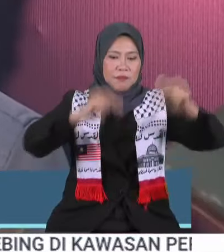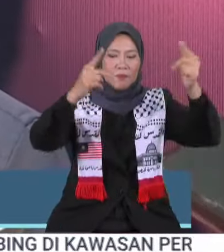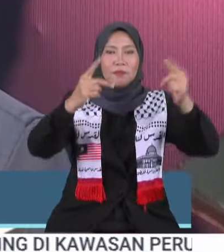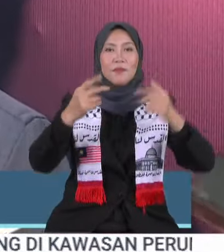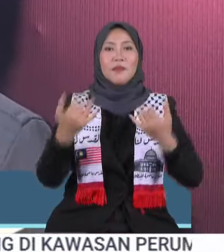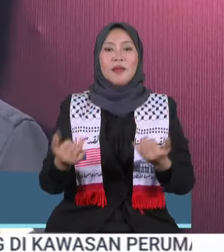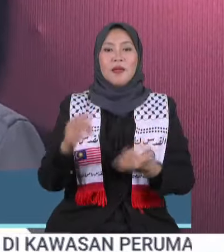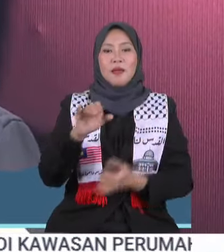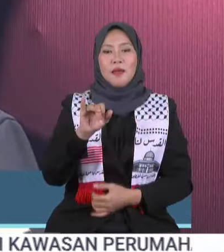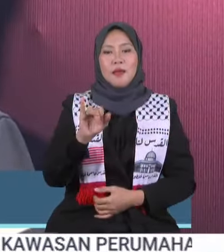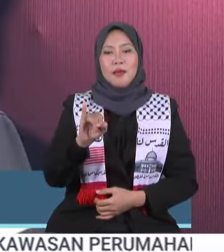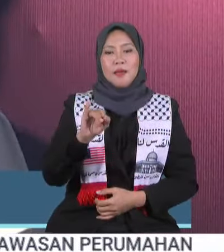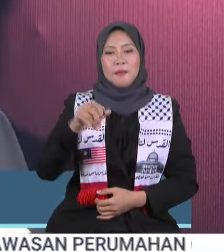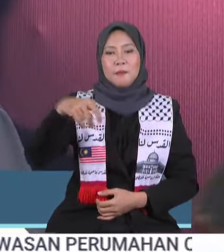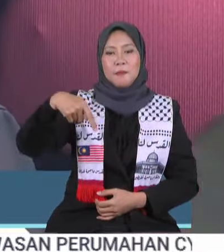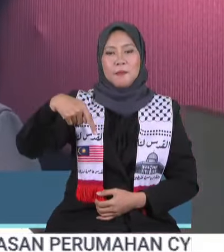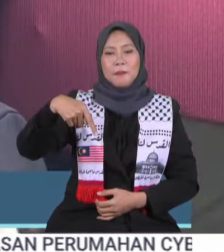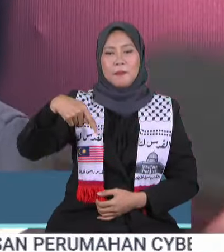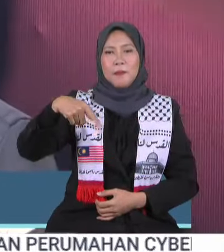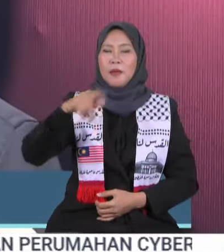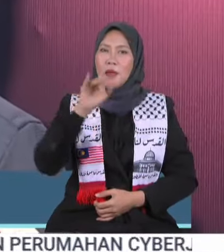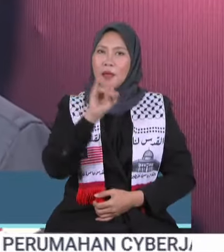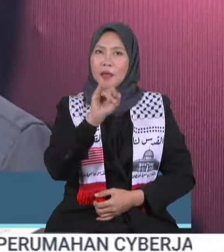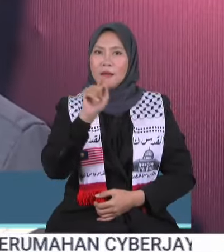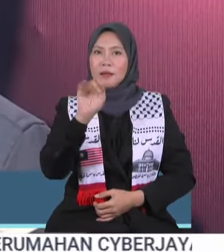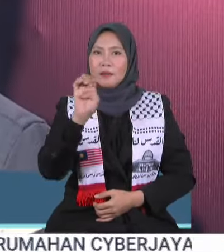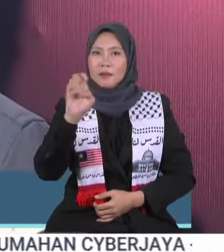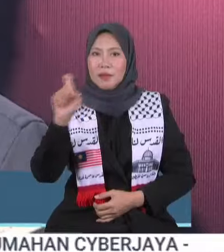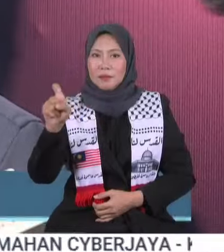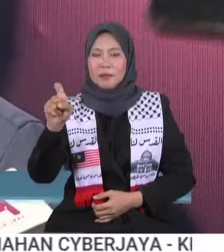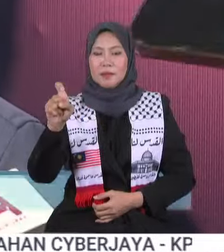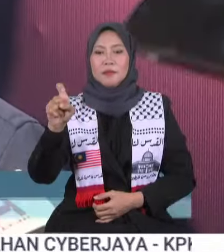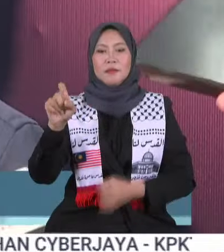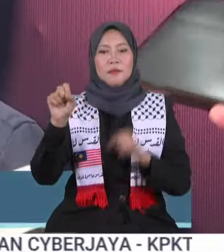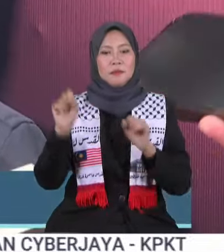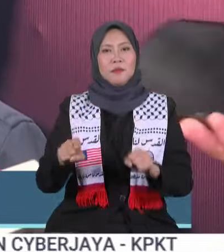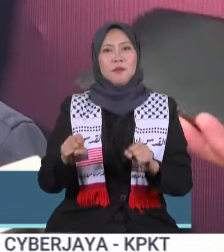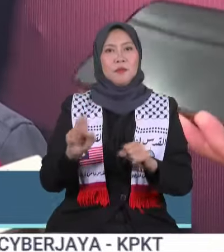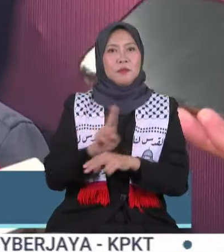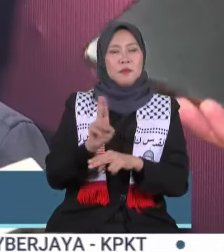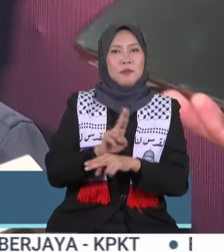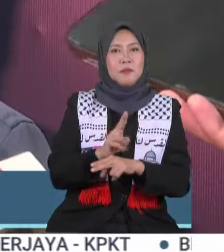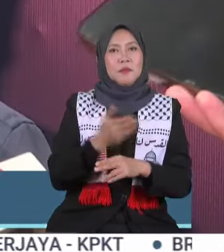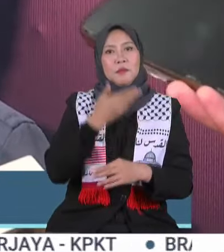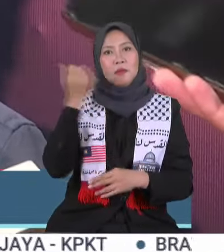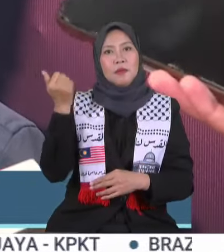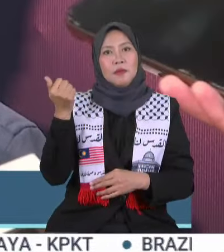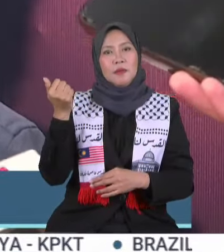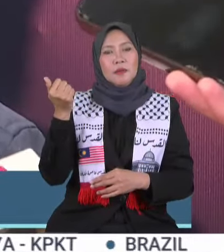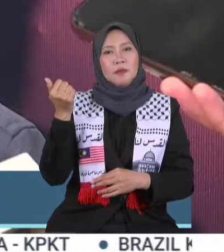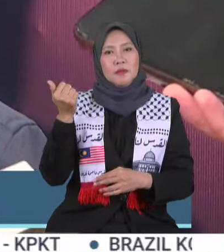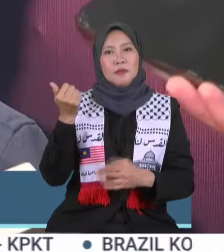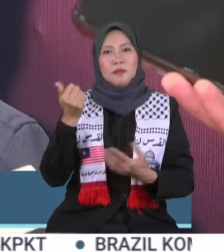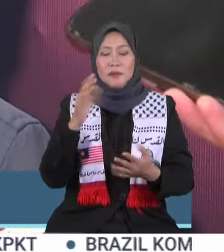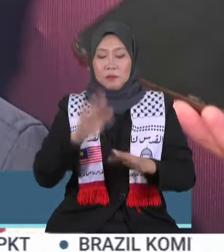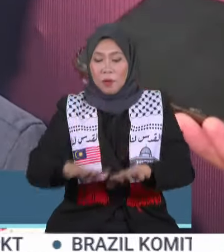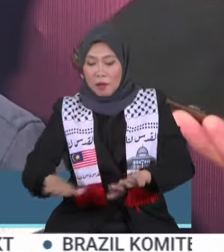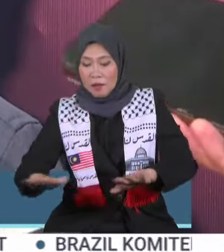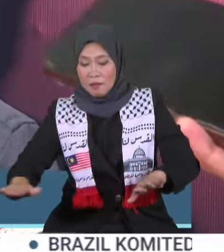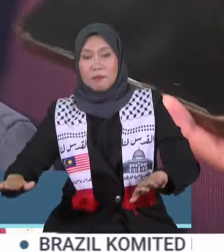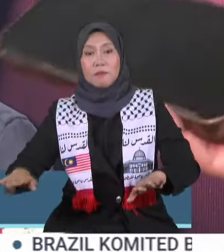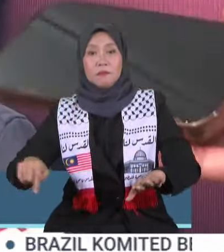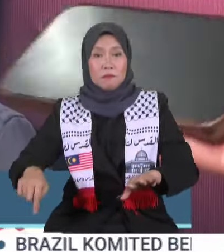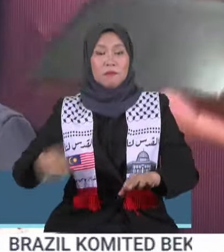like iTechs, I'm sure we can gain traction from the kids